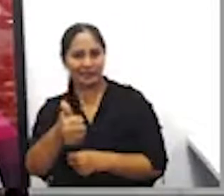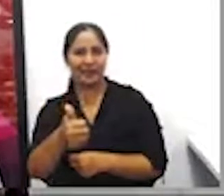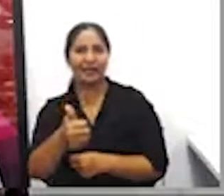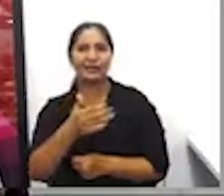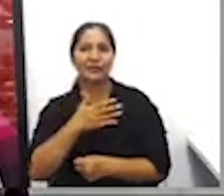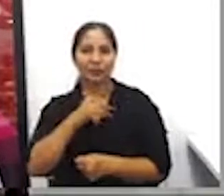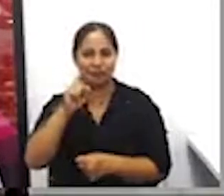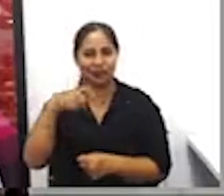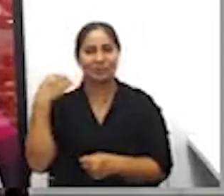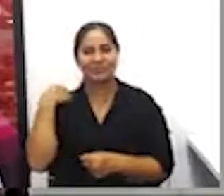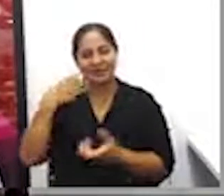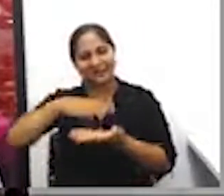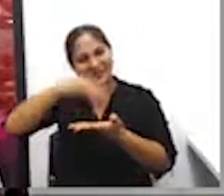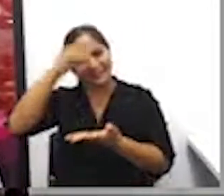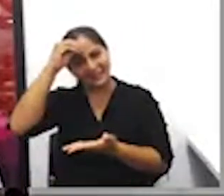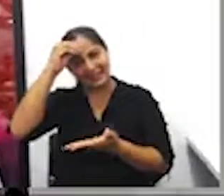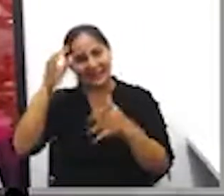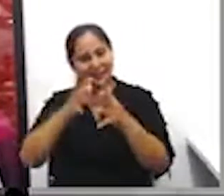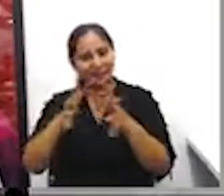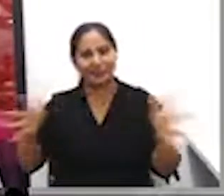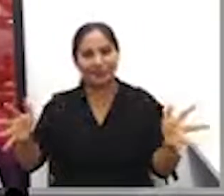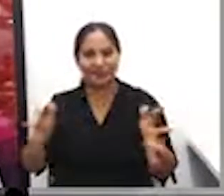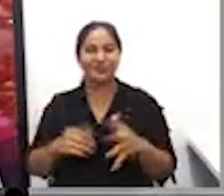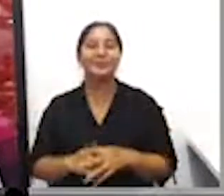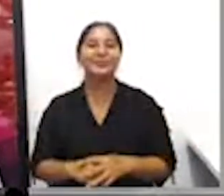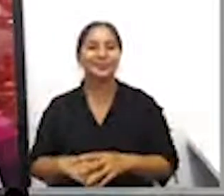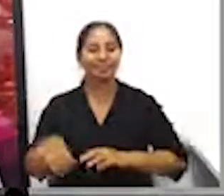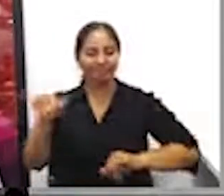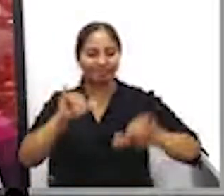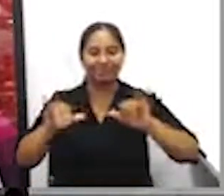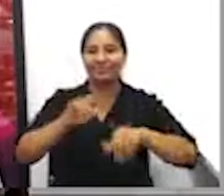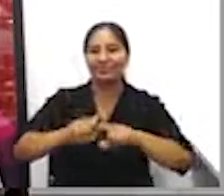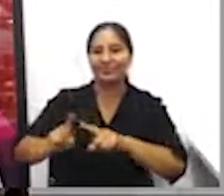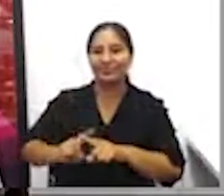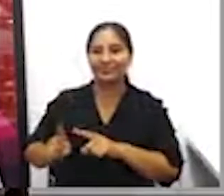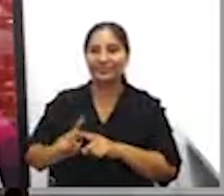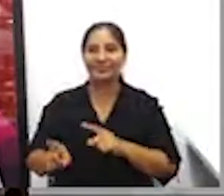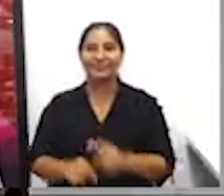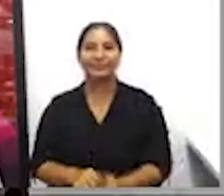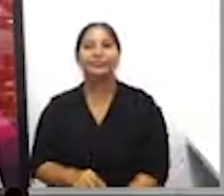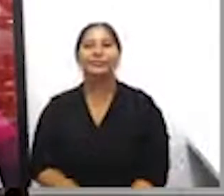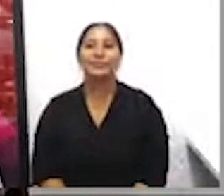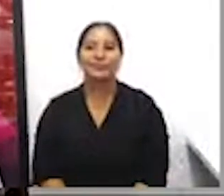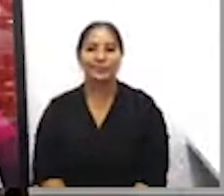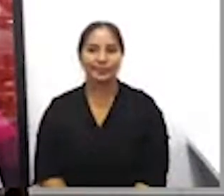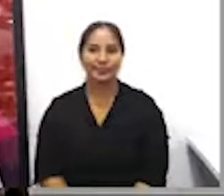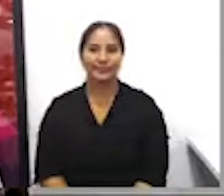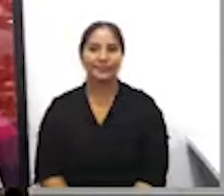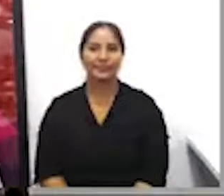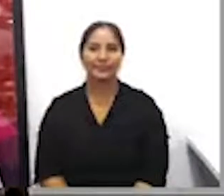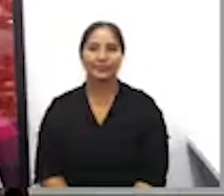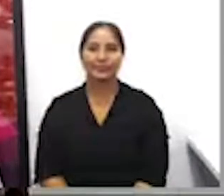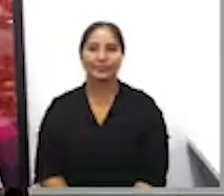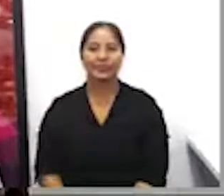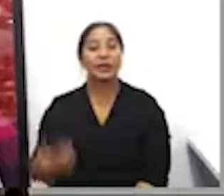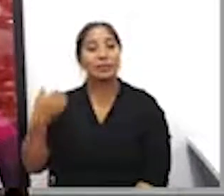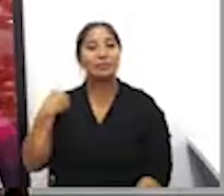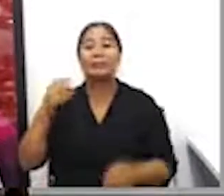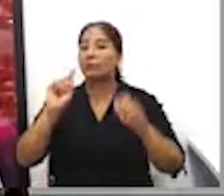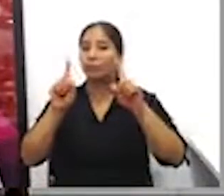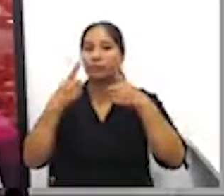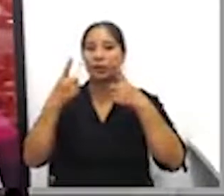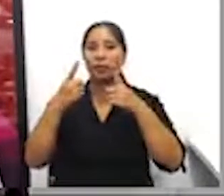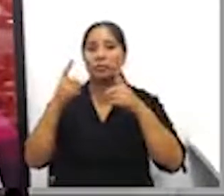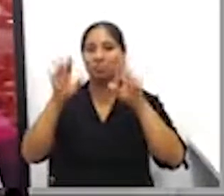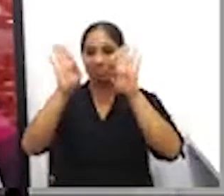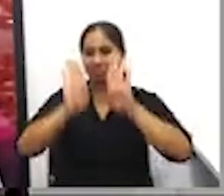A librarian. And we also have, so fast, you guys are so great, no? So we also have the...